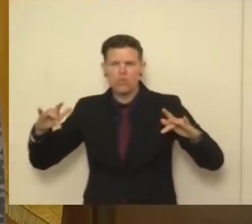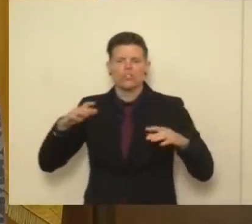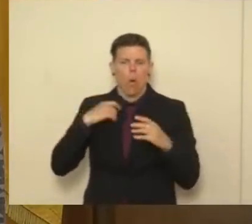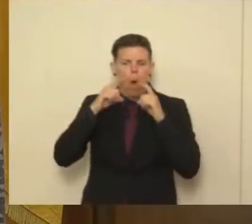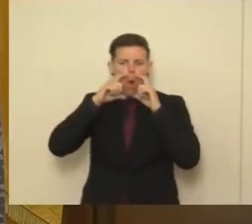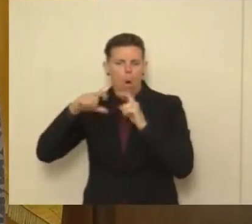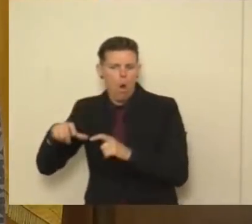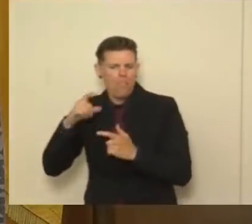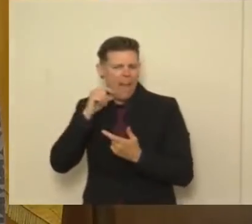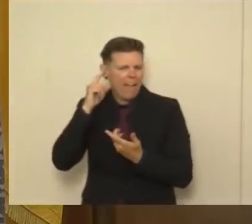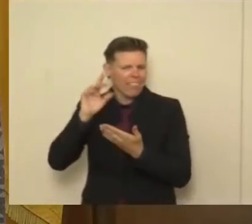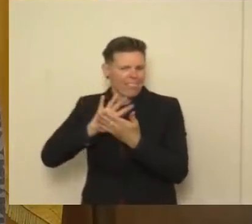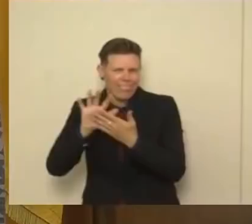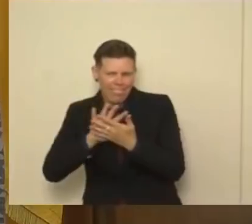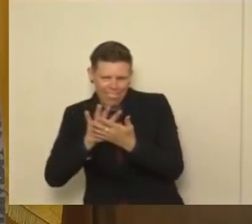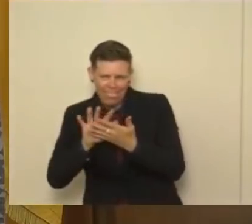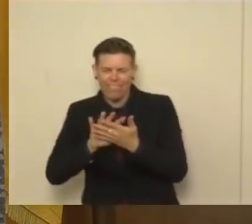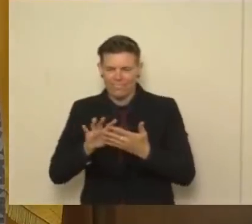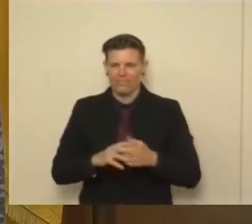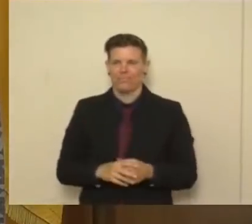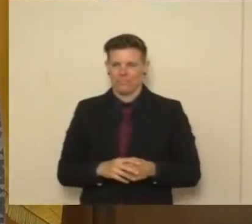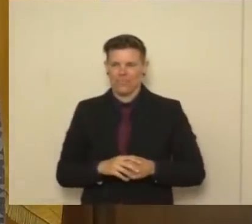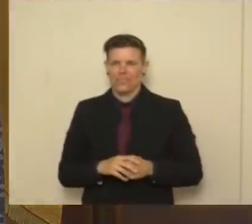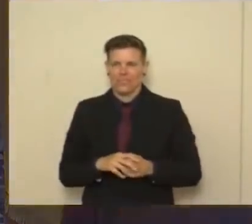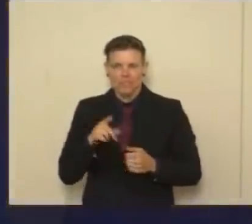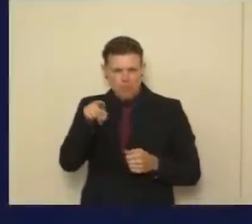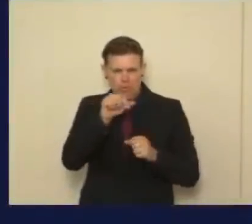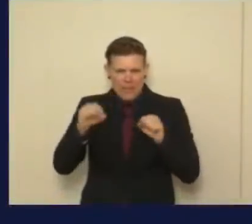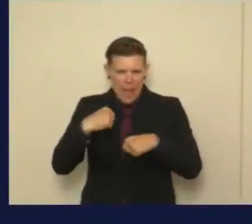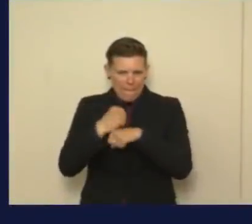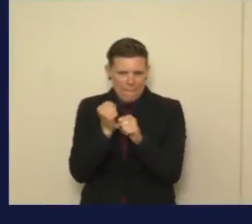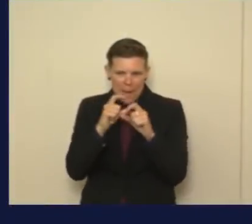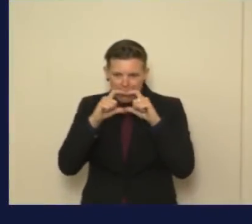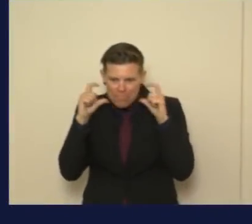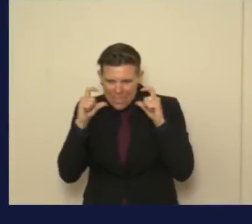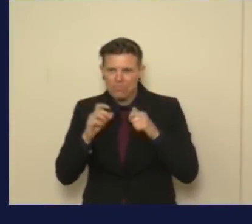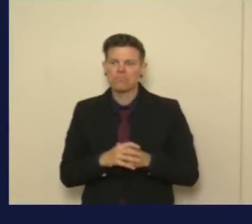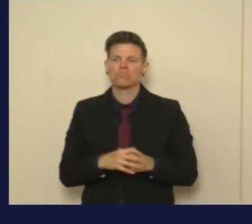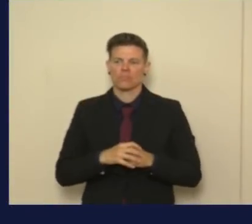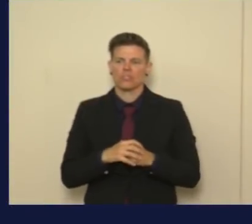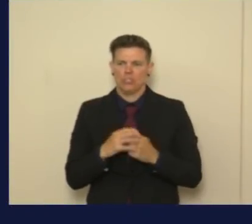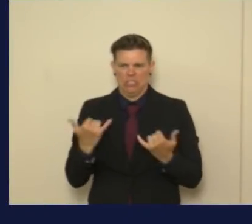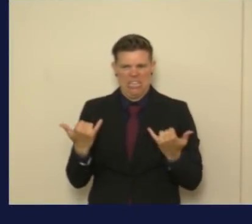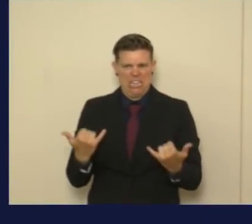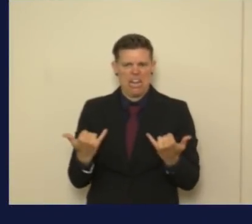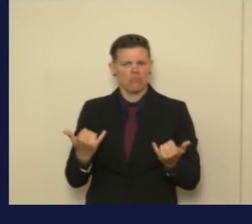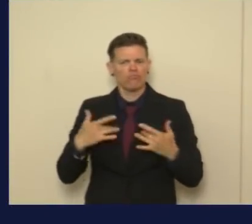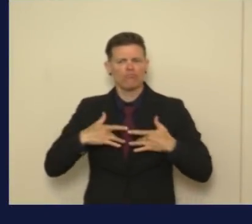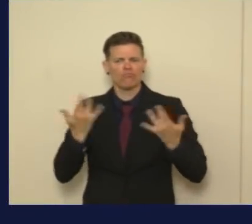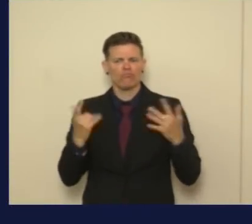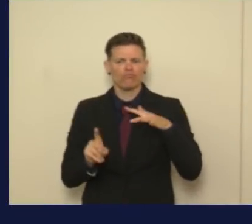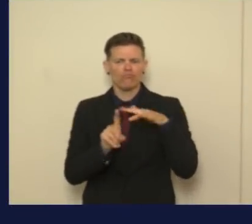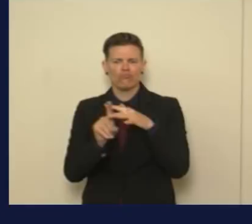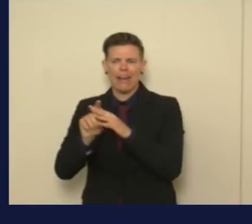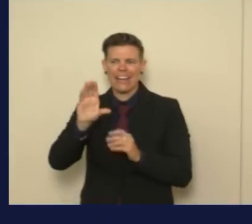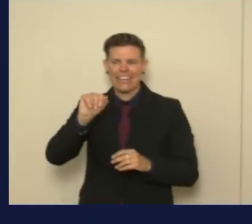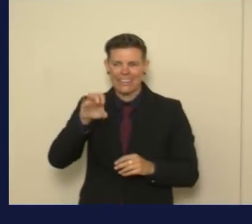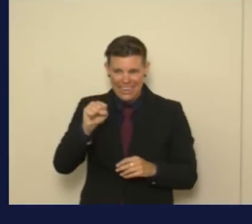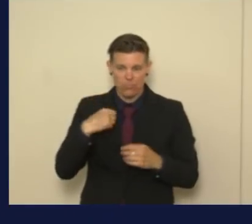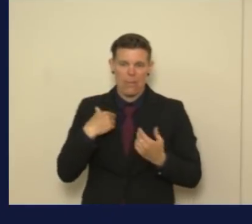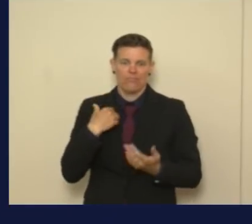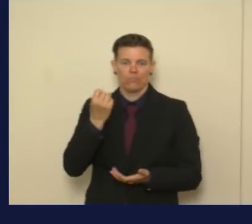these do-it-yourself masks. So let's go to the first slide. I want to talk to folks about the current cases. So we have more than